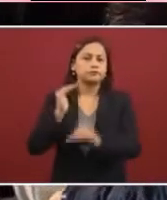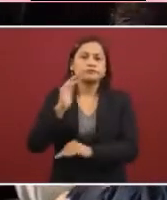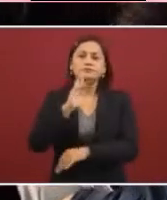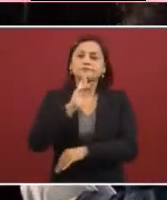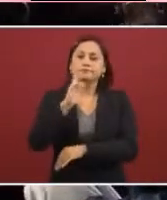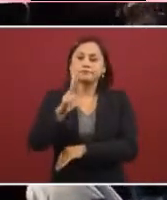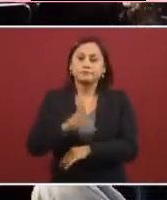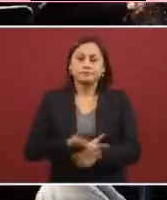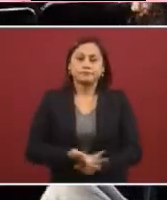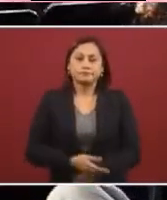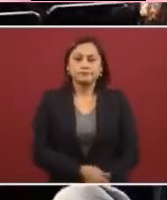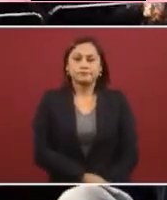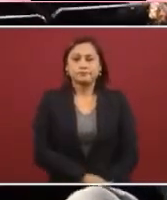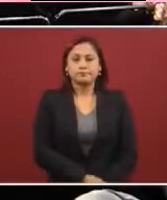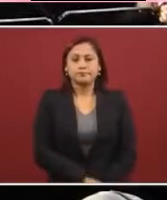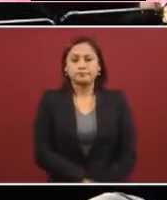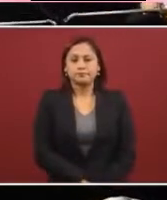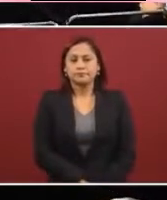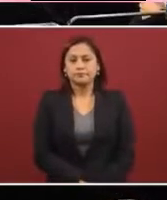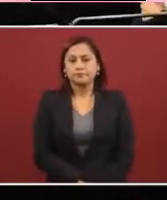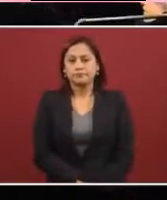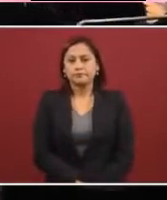imparting of justice.